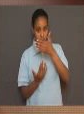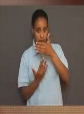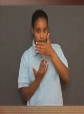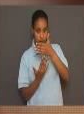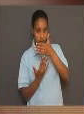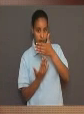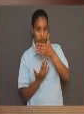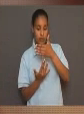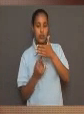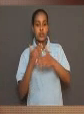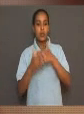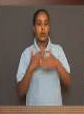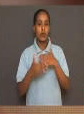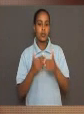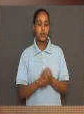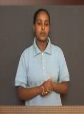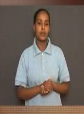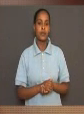that will move the process along.